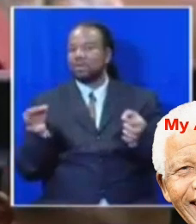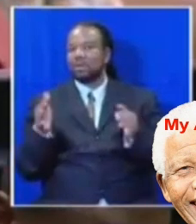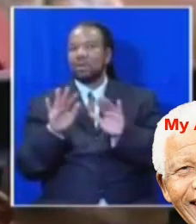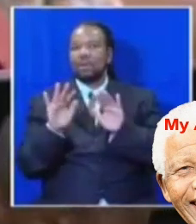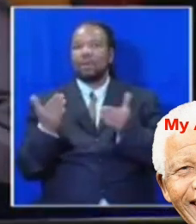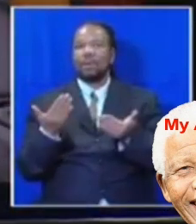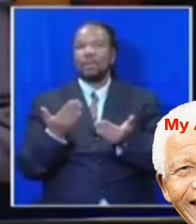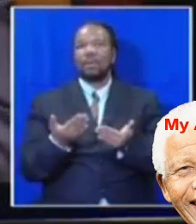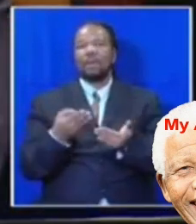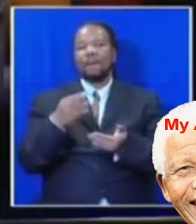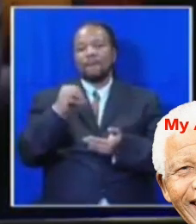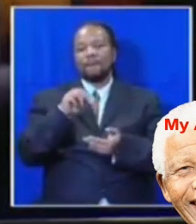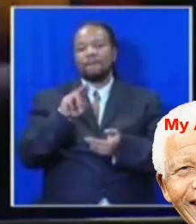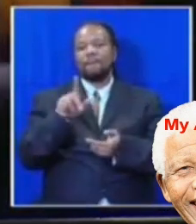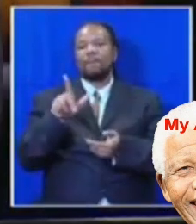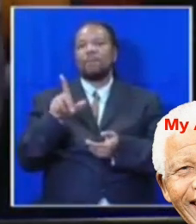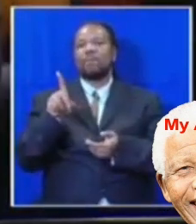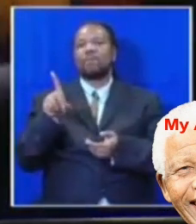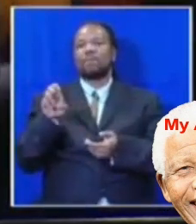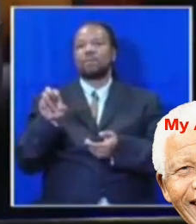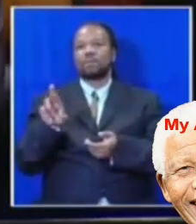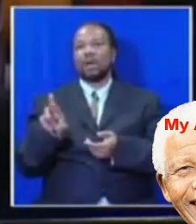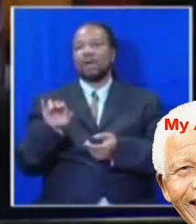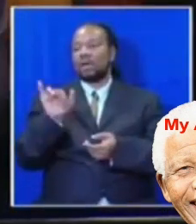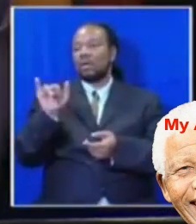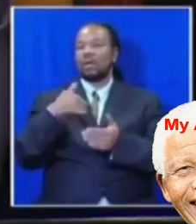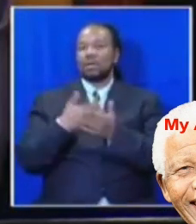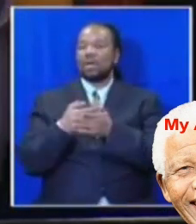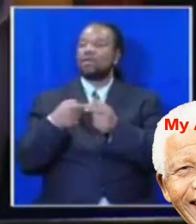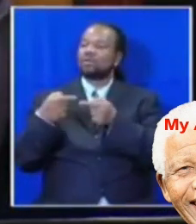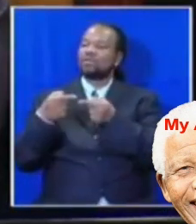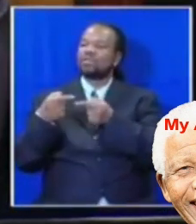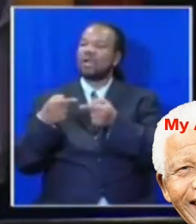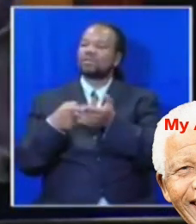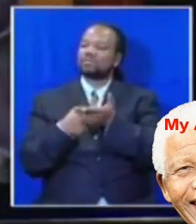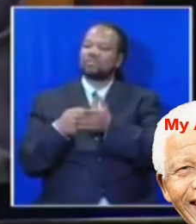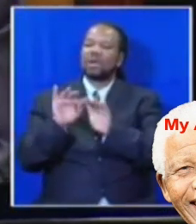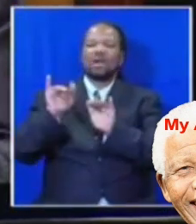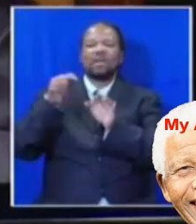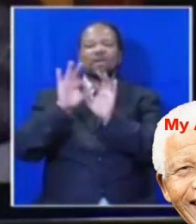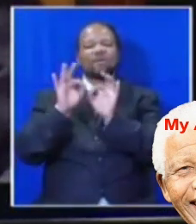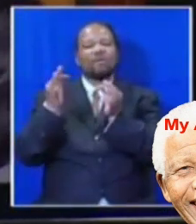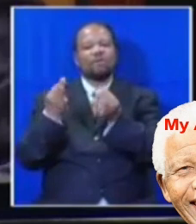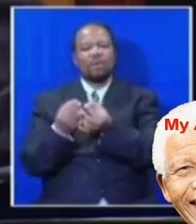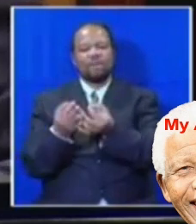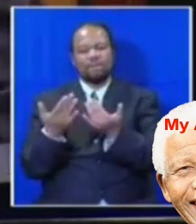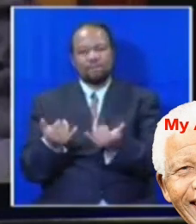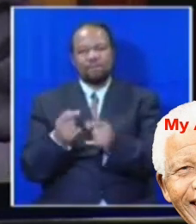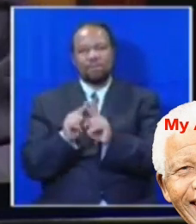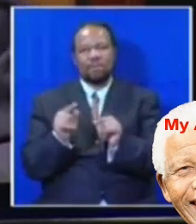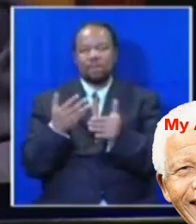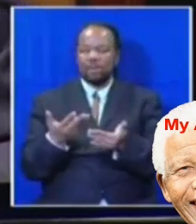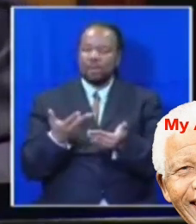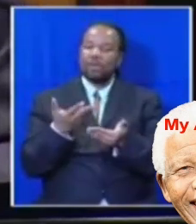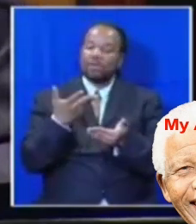Honourable Mulder, you and the Honourable Mthembu can discuss that in another forum. However, Honourable Members, as I've indicated here, this is a